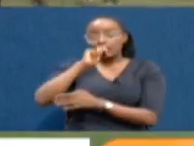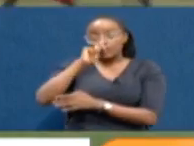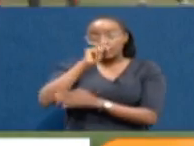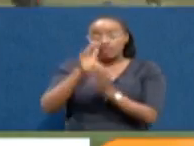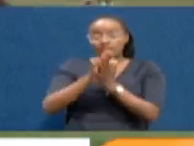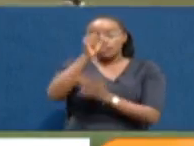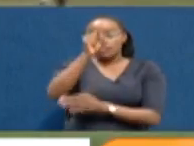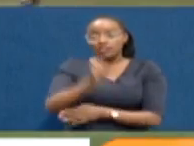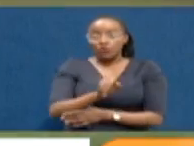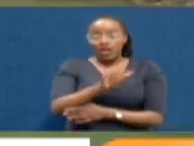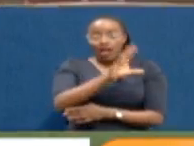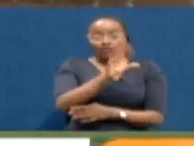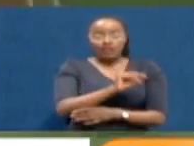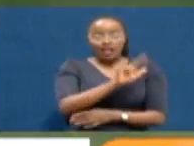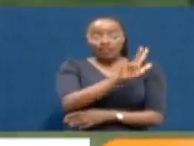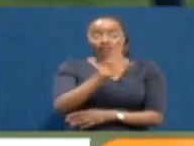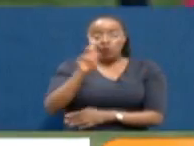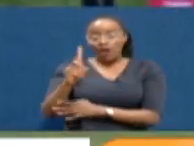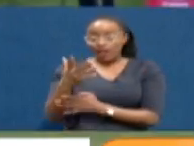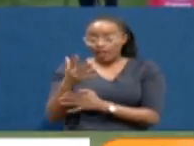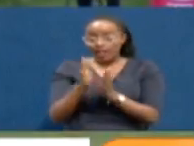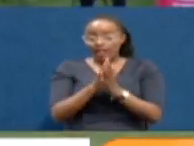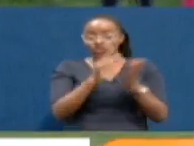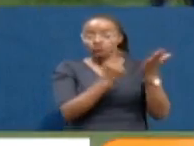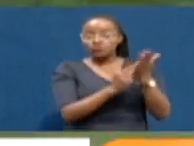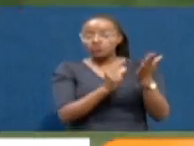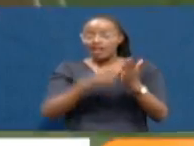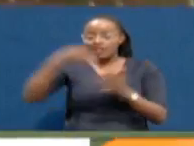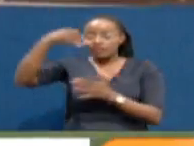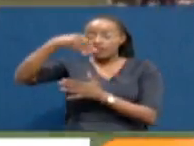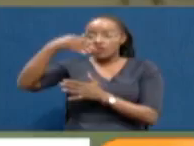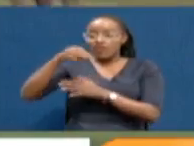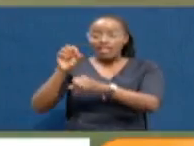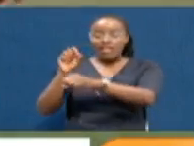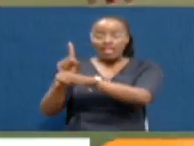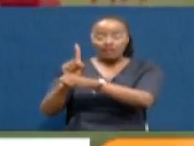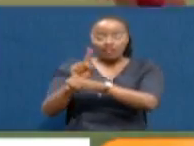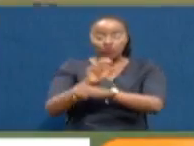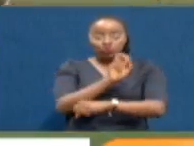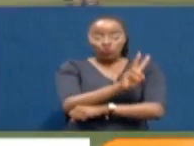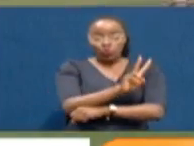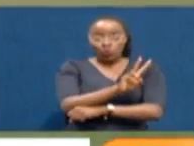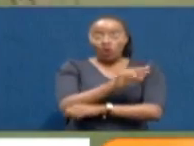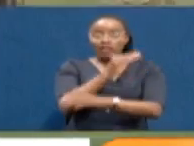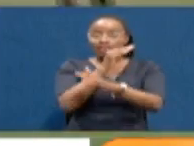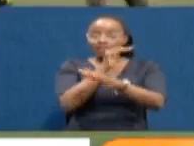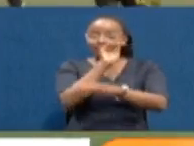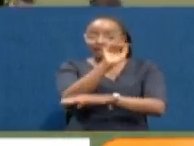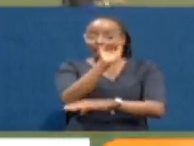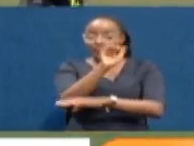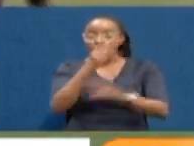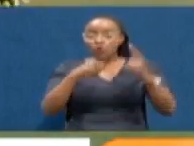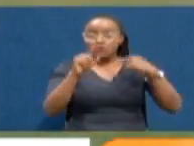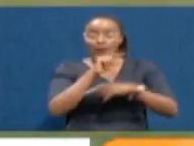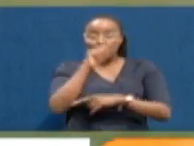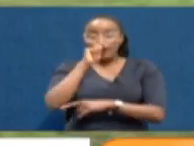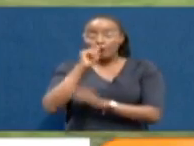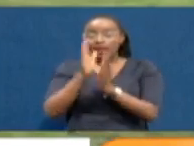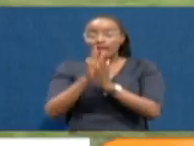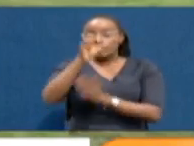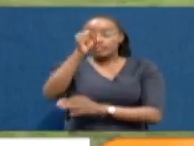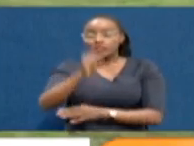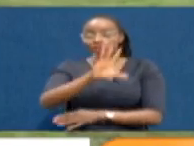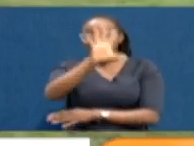South Africa 3-1, while Uganda walloped Namibia 11-2. Zambia won 2 matches, beating Tanzania and South